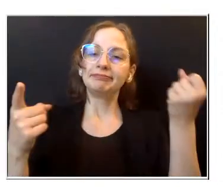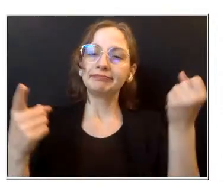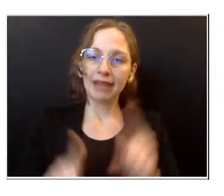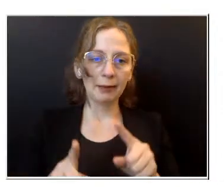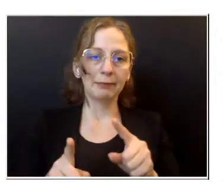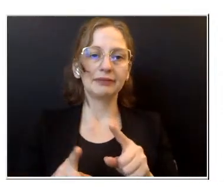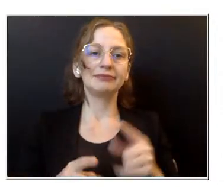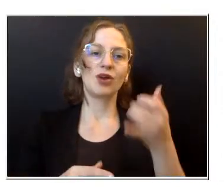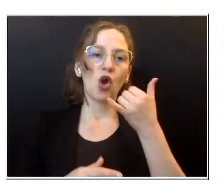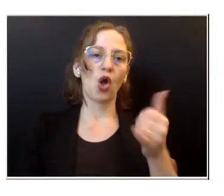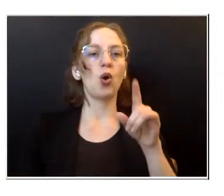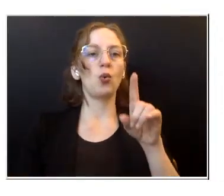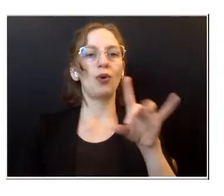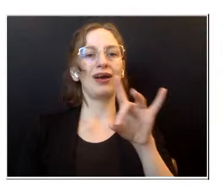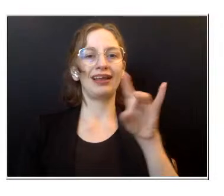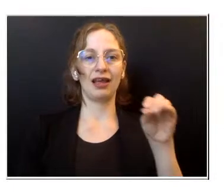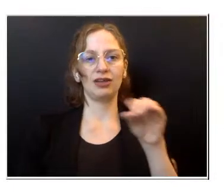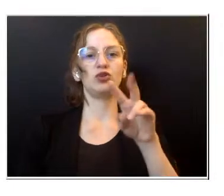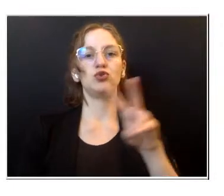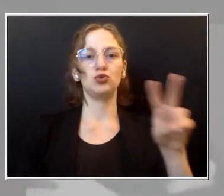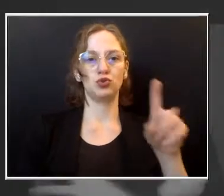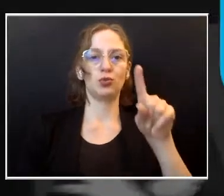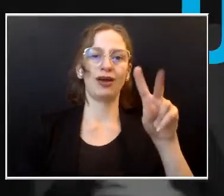1-800-222-1222 right away.